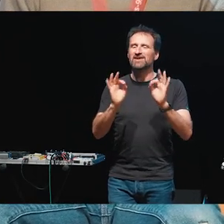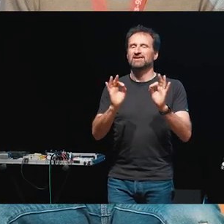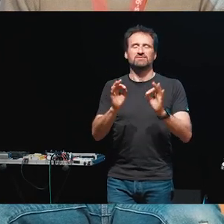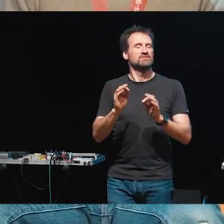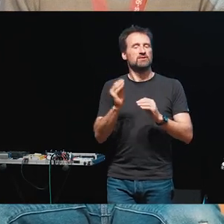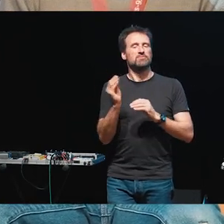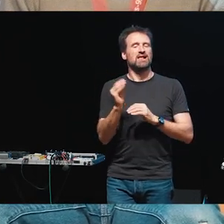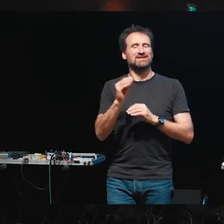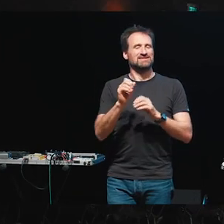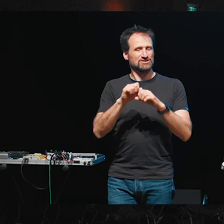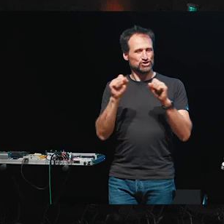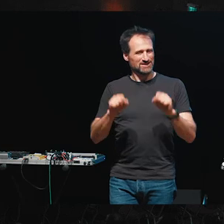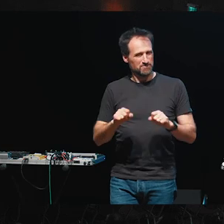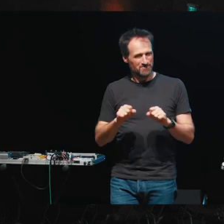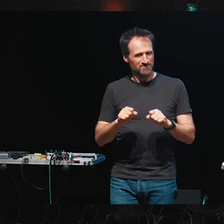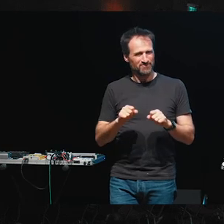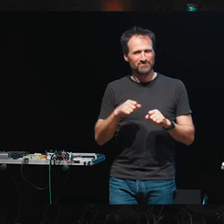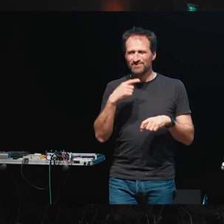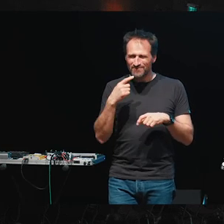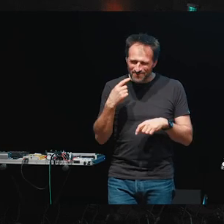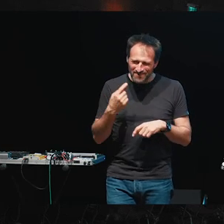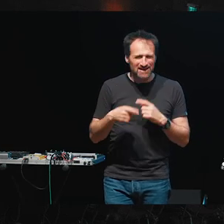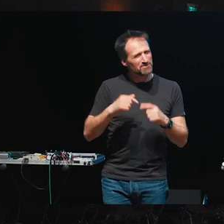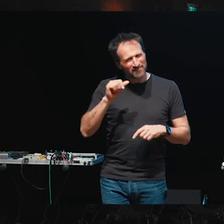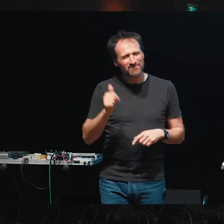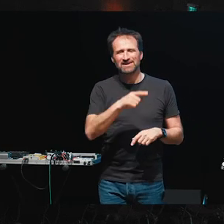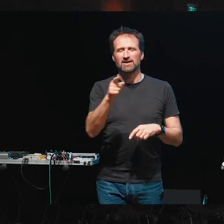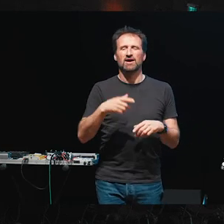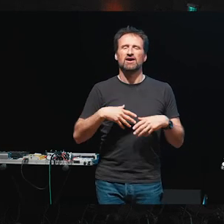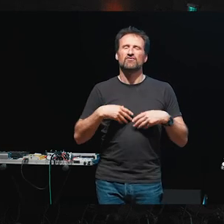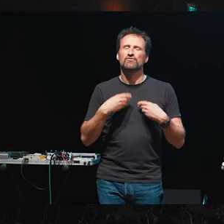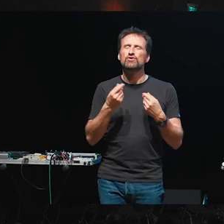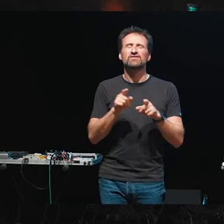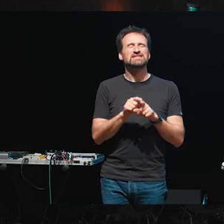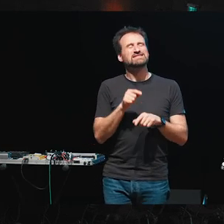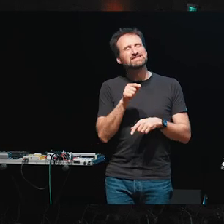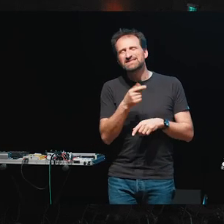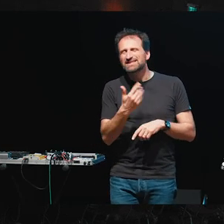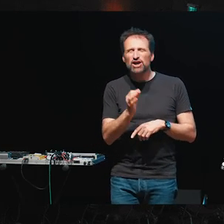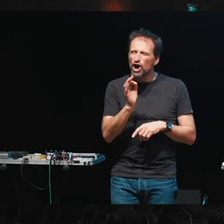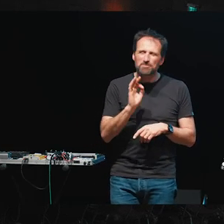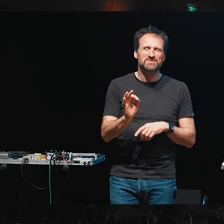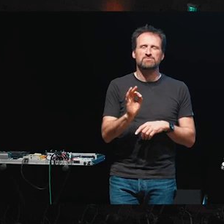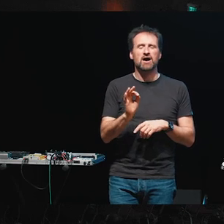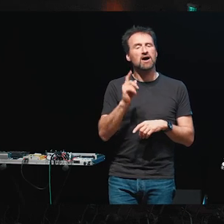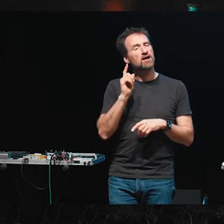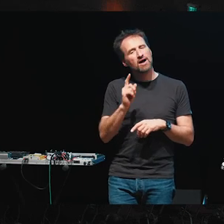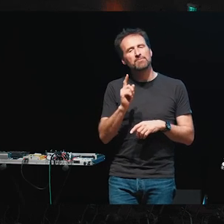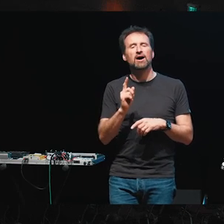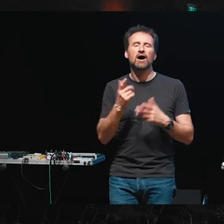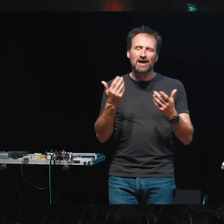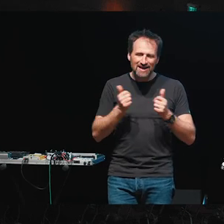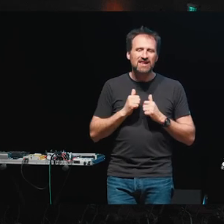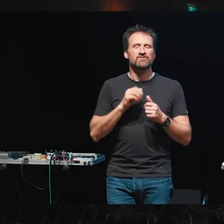this, it's not the best thing, but it also helps you to like extend the